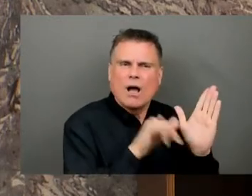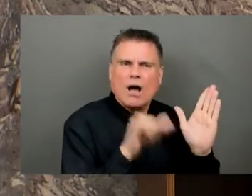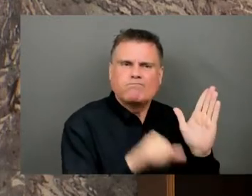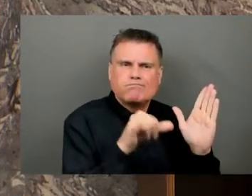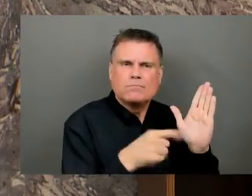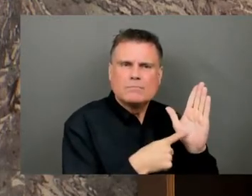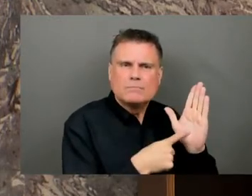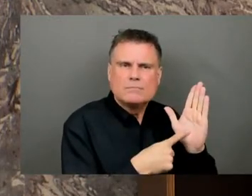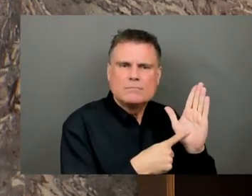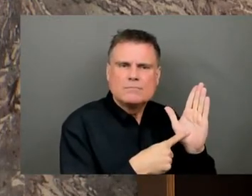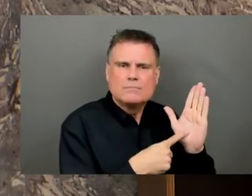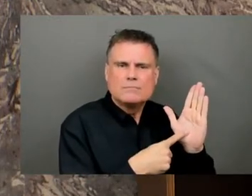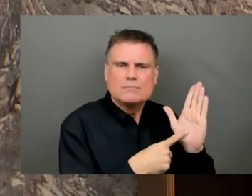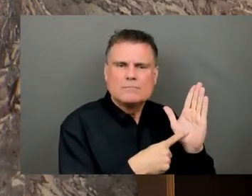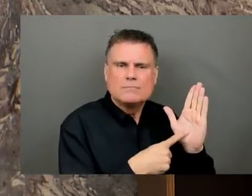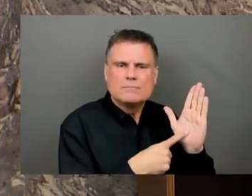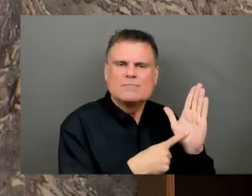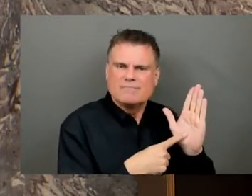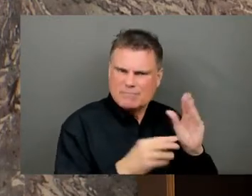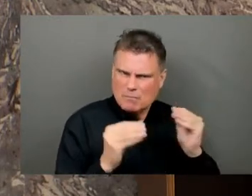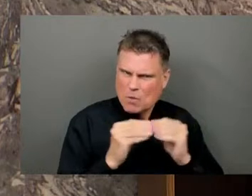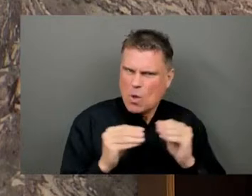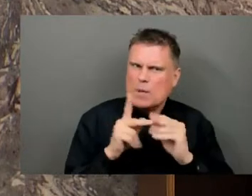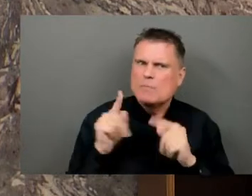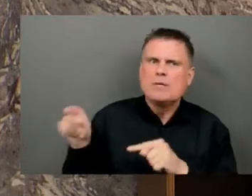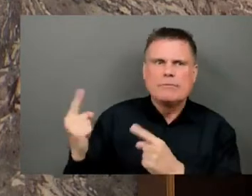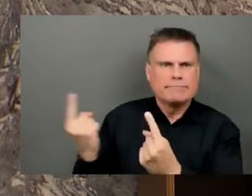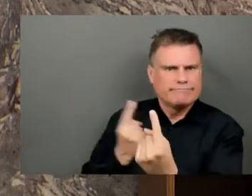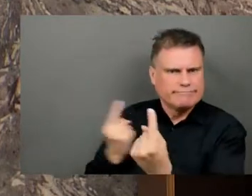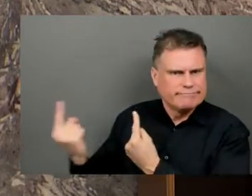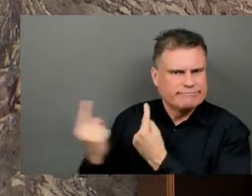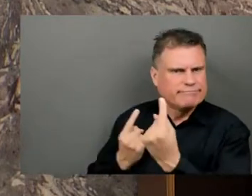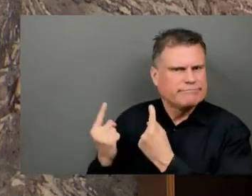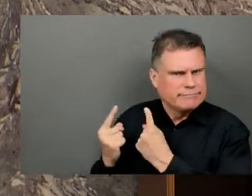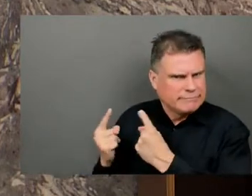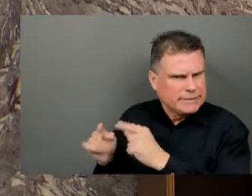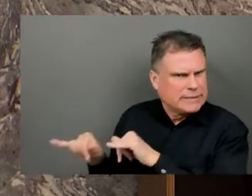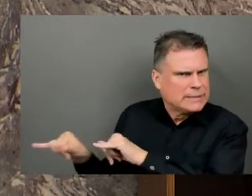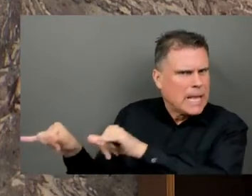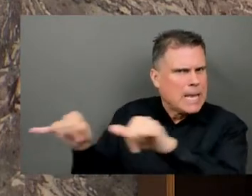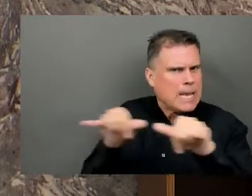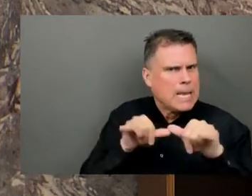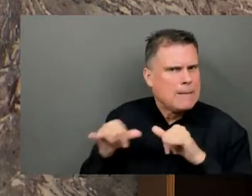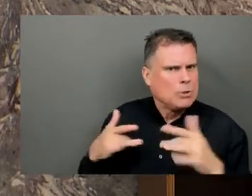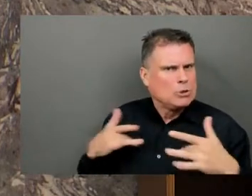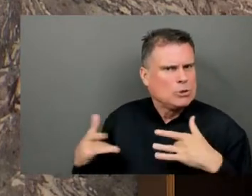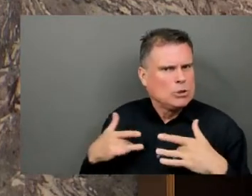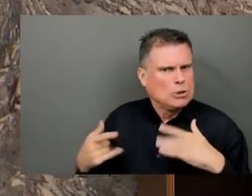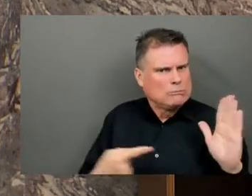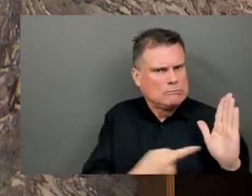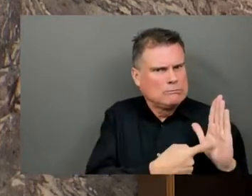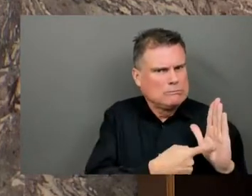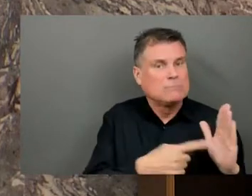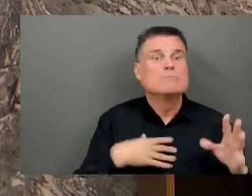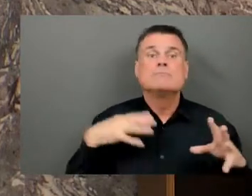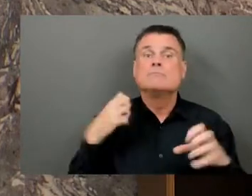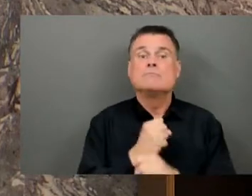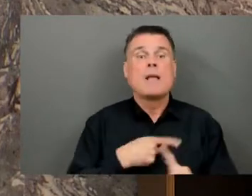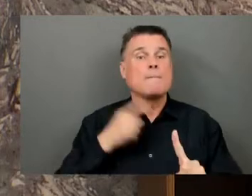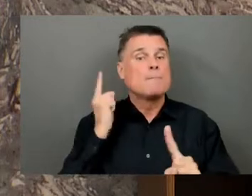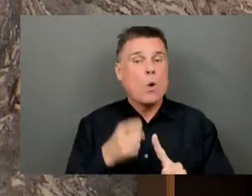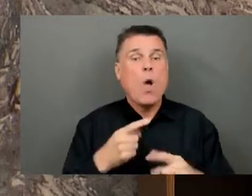individuals. So in summary, I would hope that the government, in hearing,